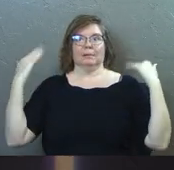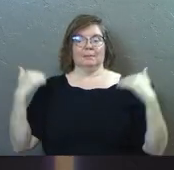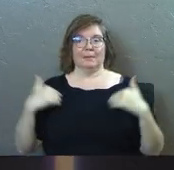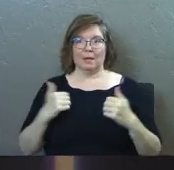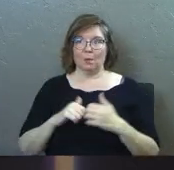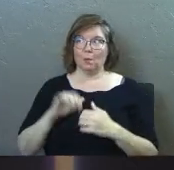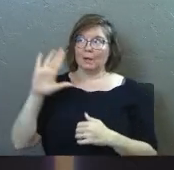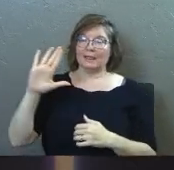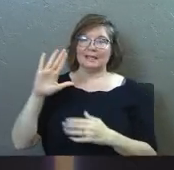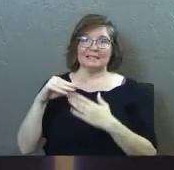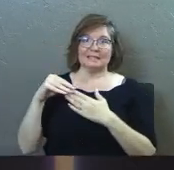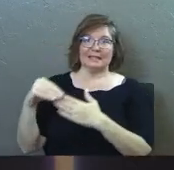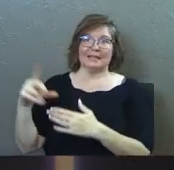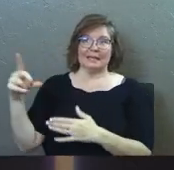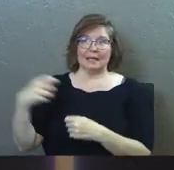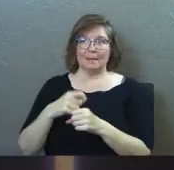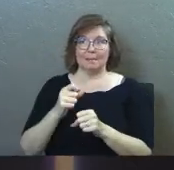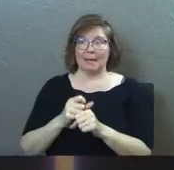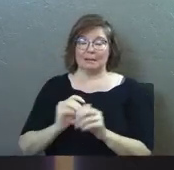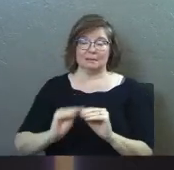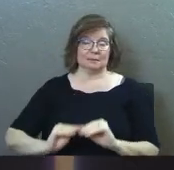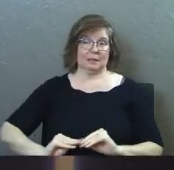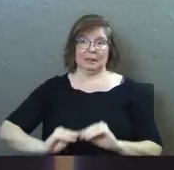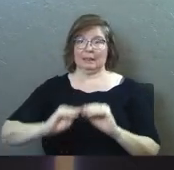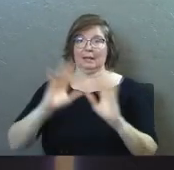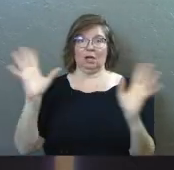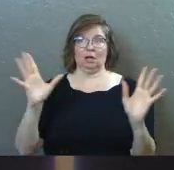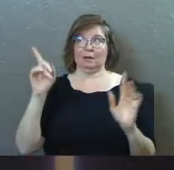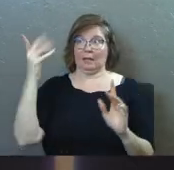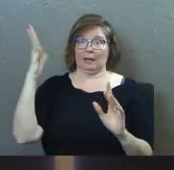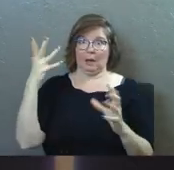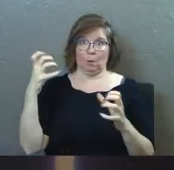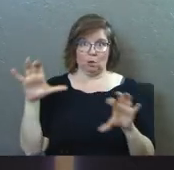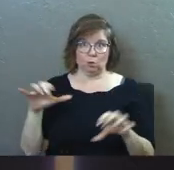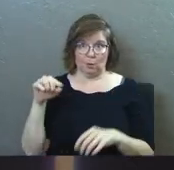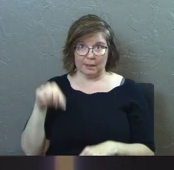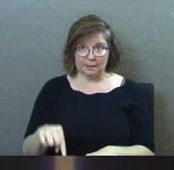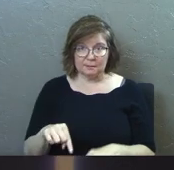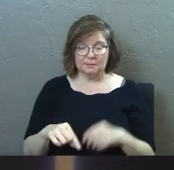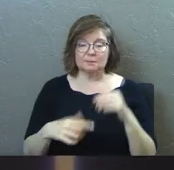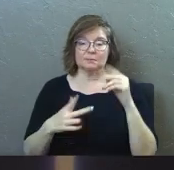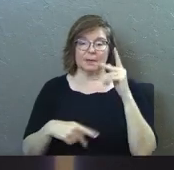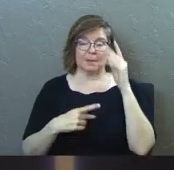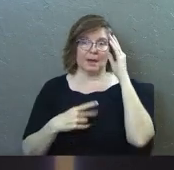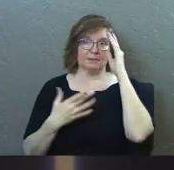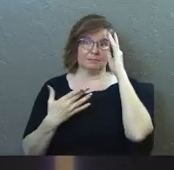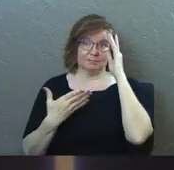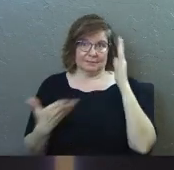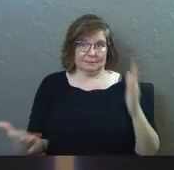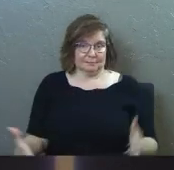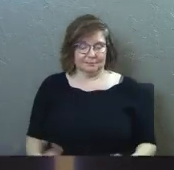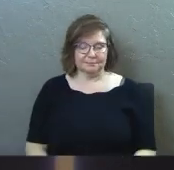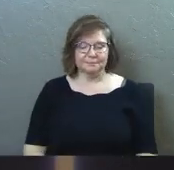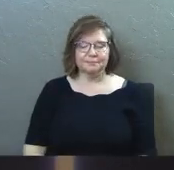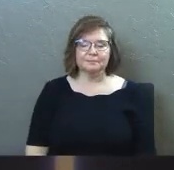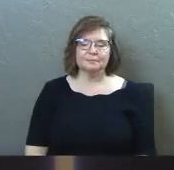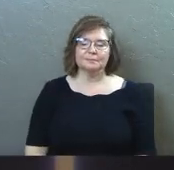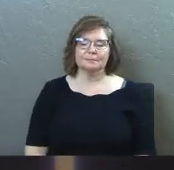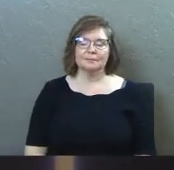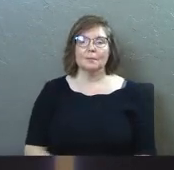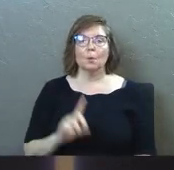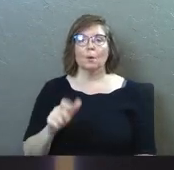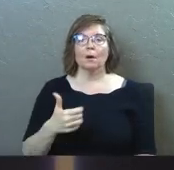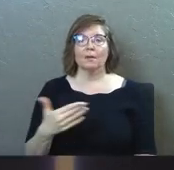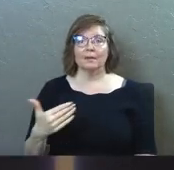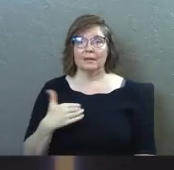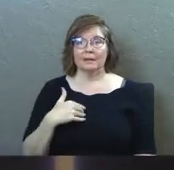me with his leading and making it just abundantly clear that he was doing some kind of a crazy thing. One